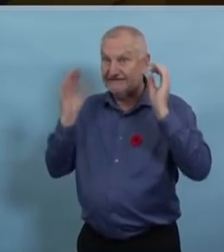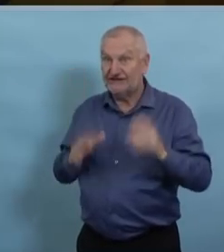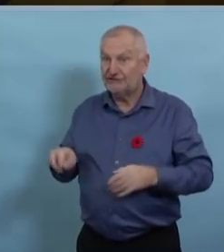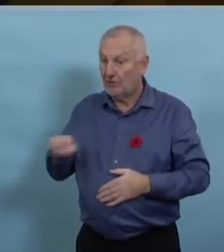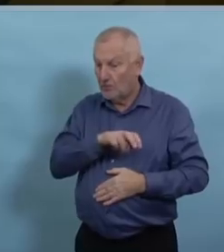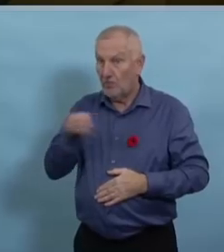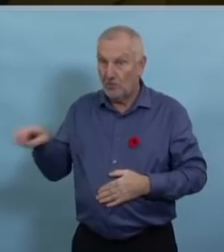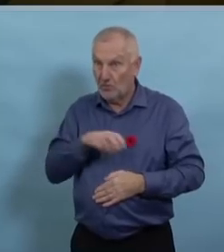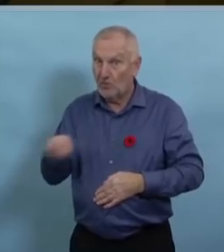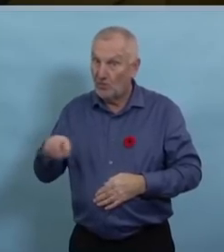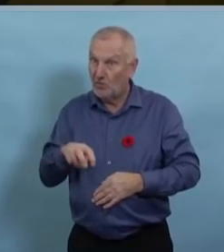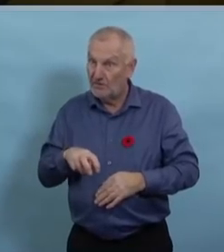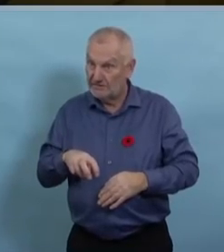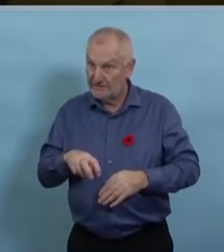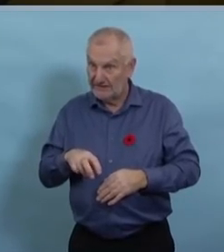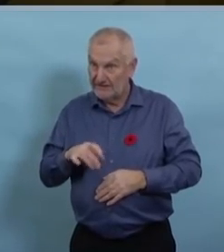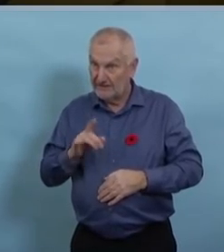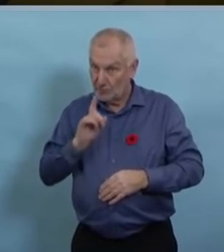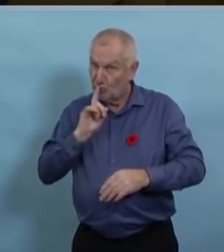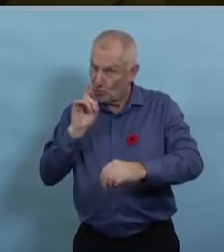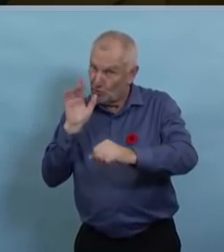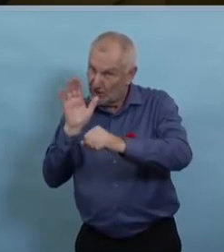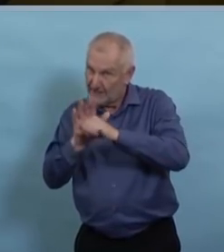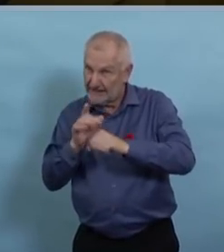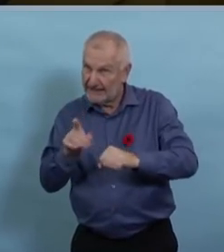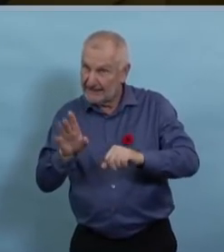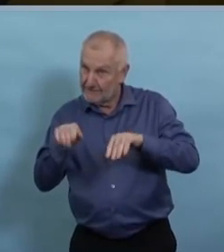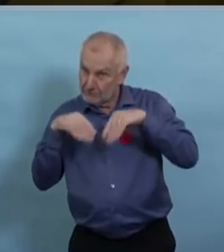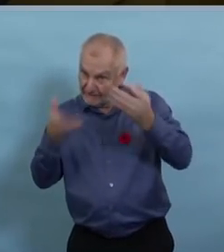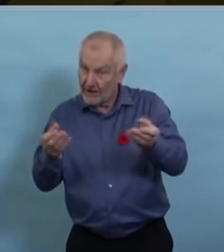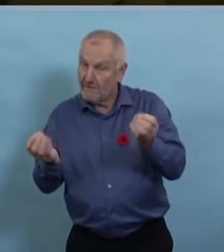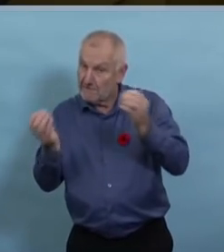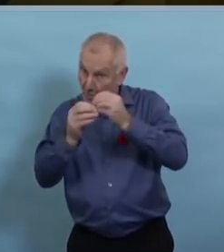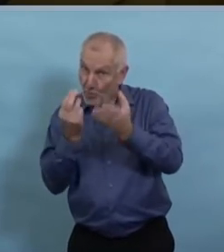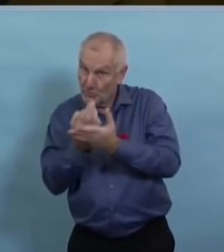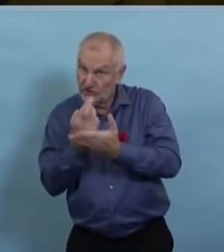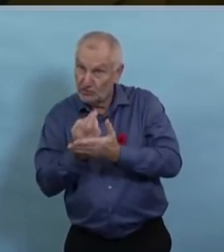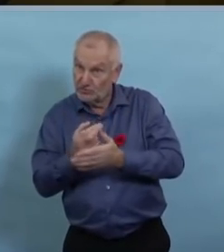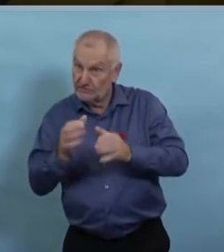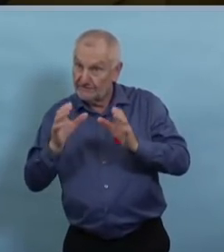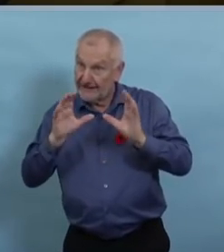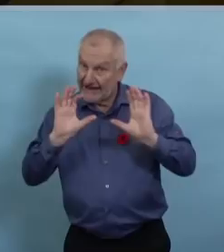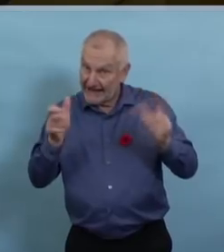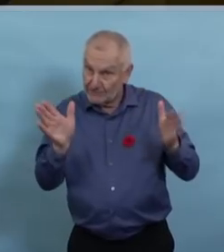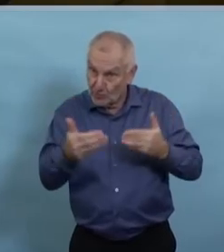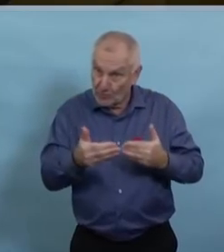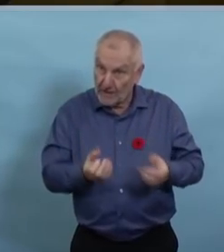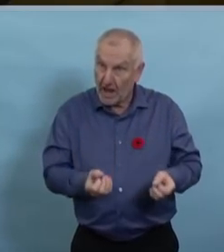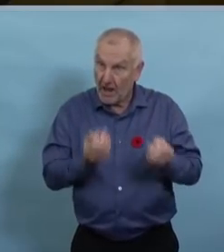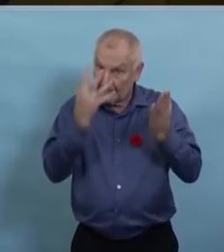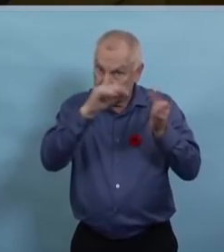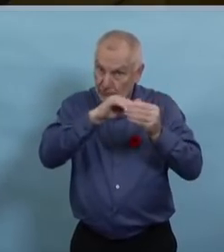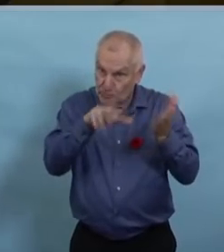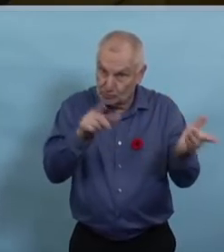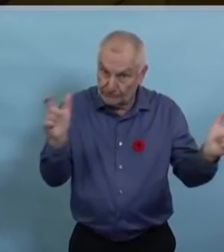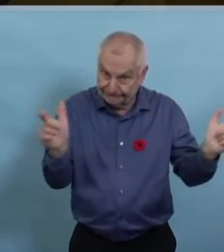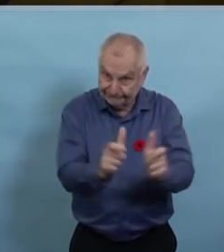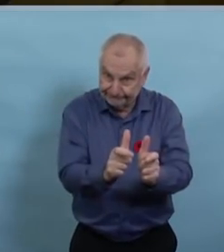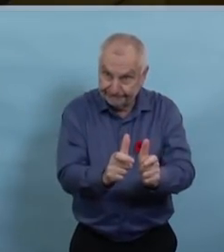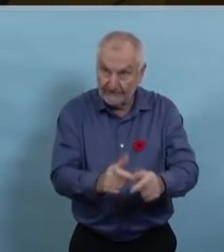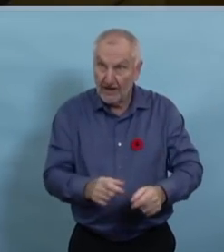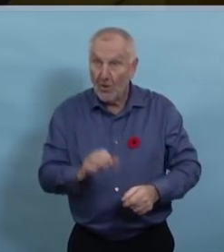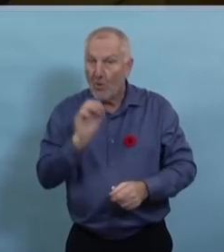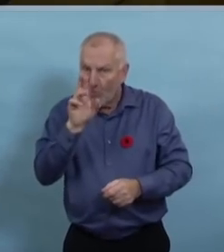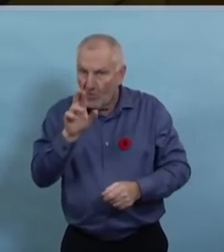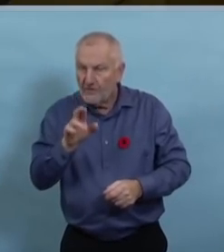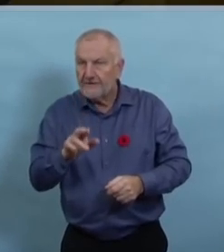throwing in more resources so that either classroom numbers are shrunk or that they have some way to reduce that